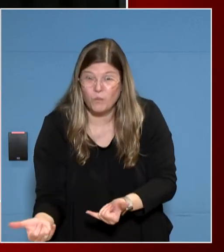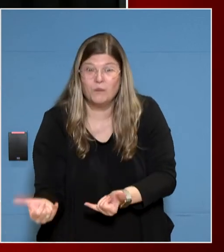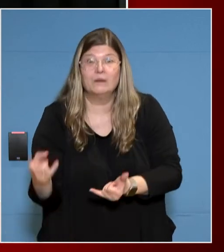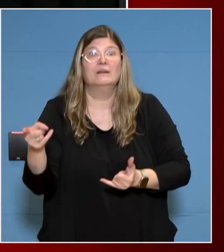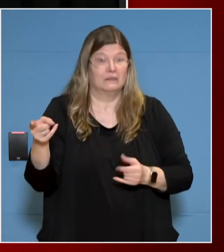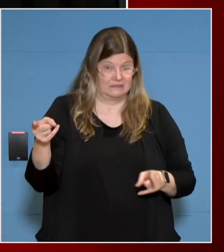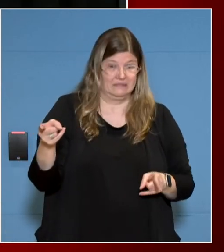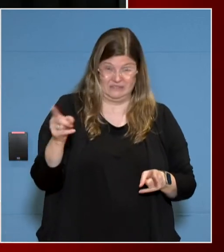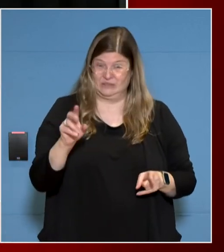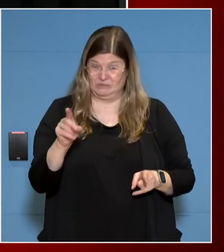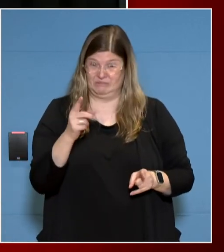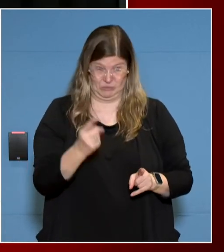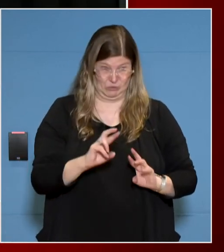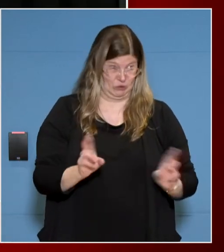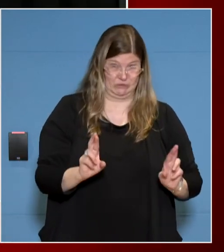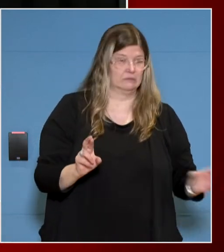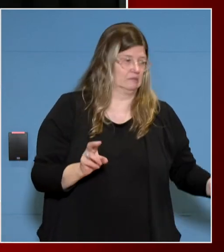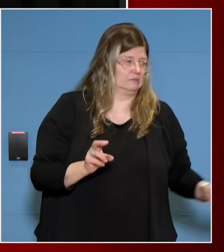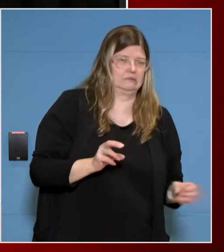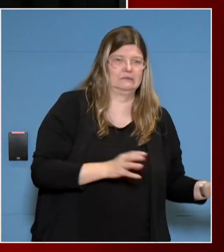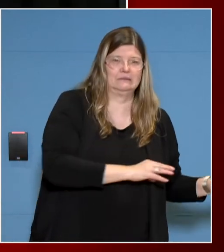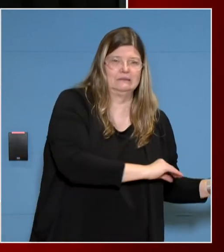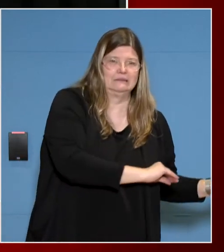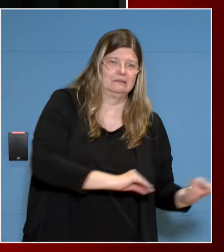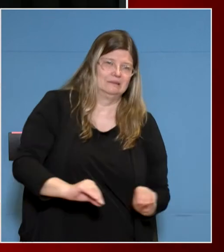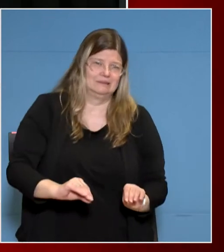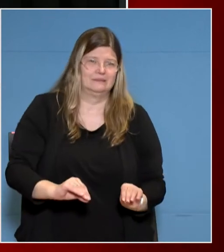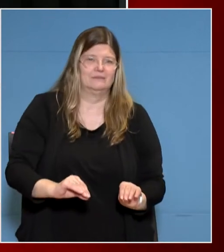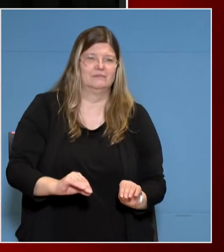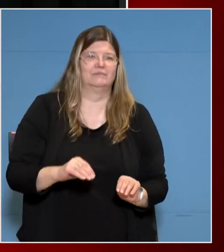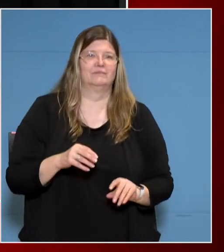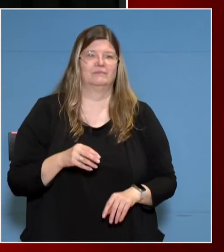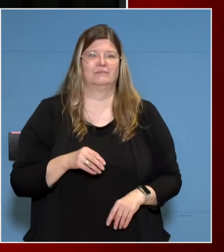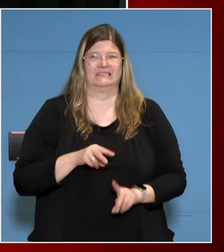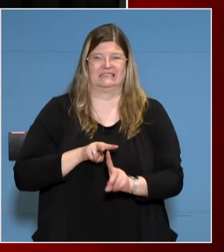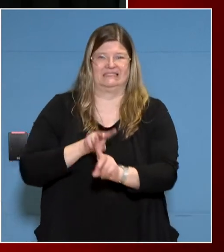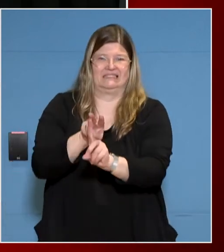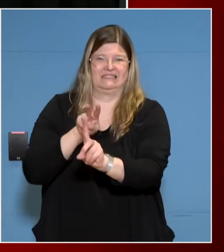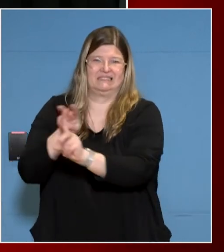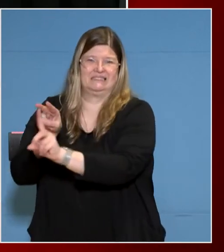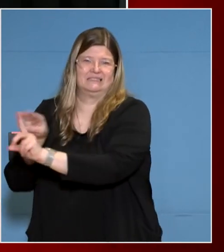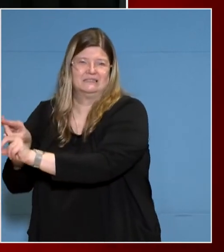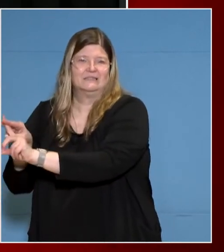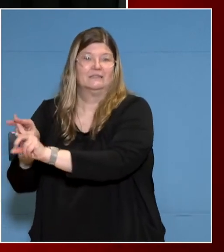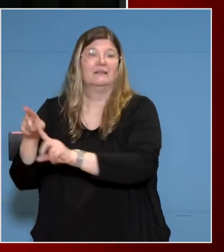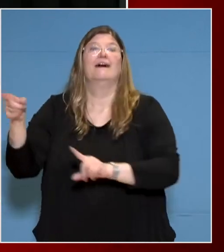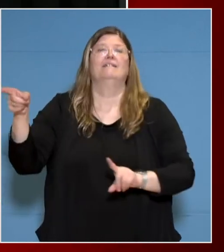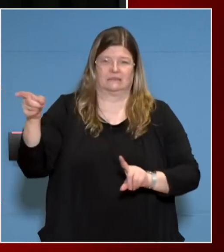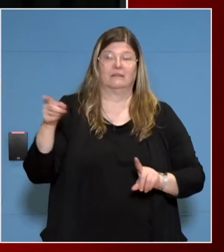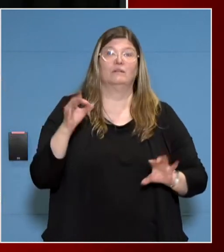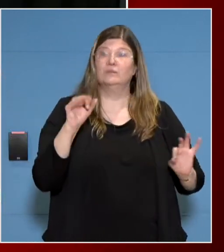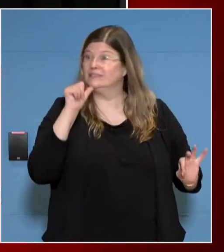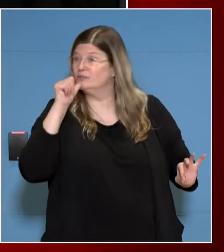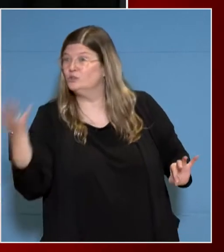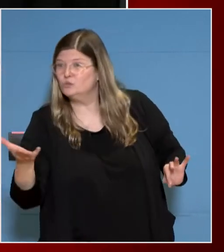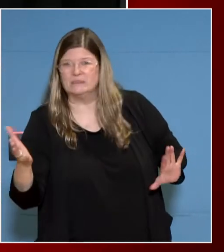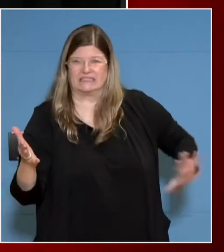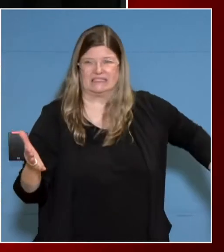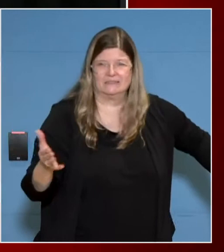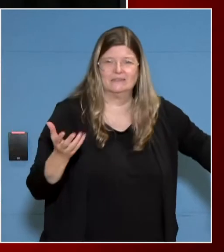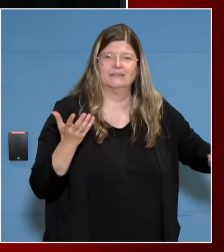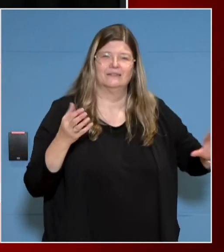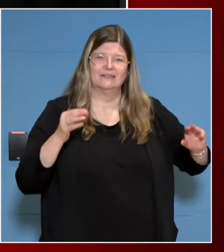up, ensures that we are limiting the amount of wasted doses that we have in the District of Columbia. Okay, we'll take a few more. Carrie? Yeah, they